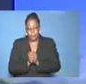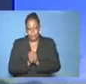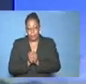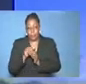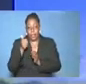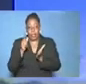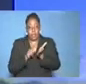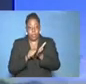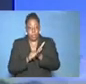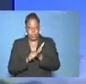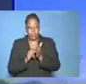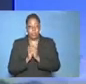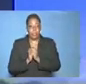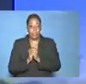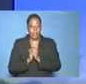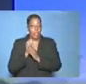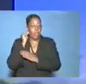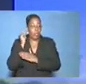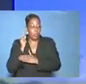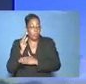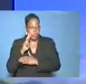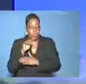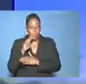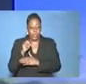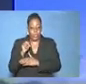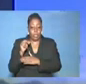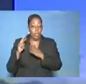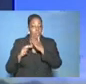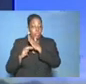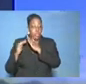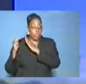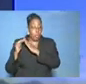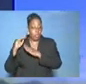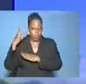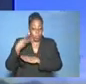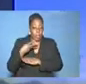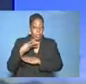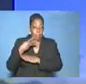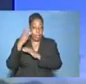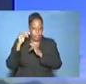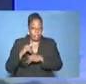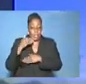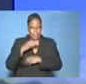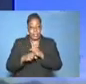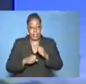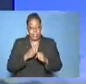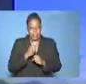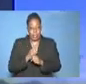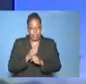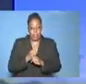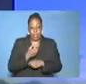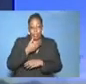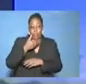Well, in other news, the long-awaited Goldwyn Resort in Western New Providence prepares to welcome guests early next year as it looks to enhance the local